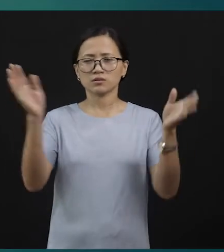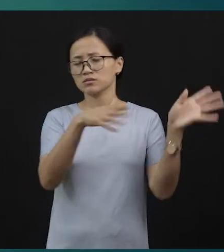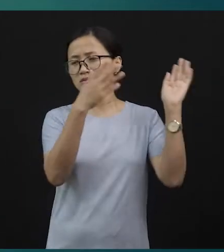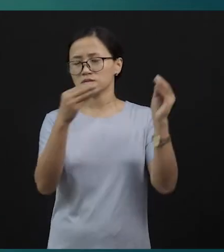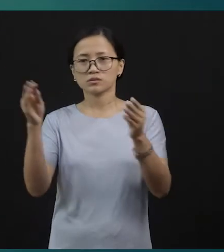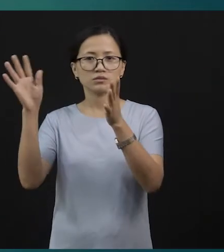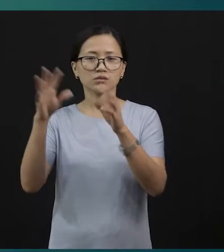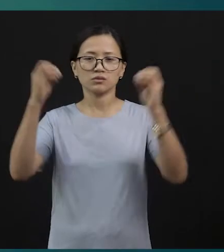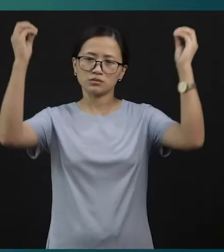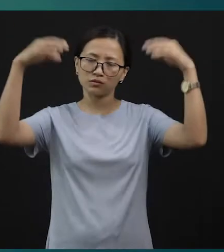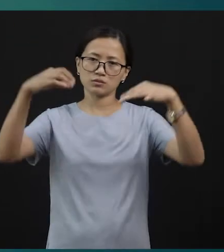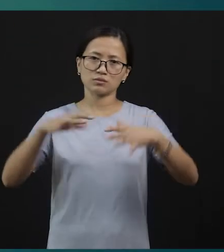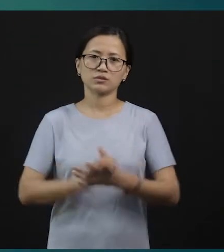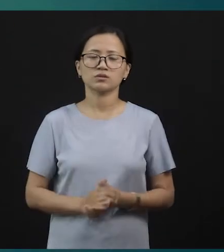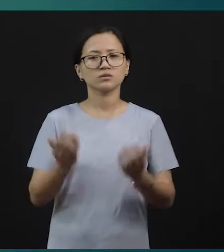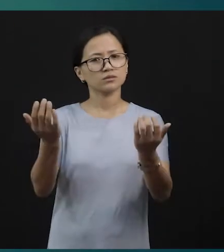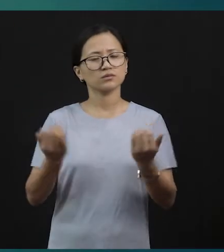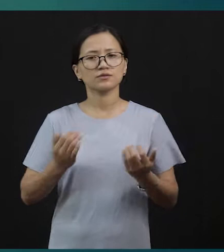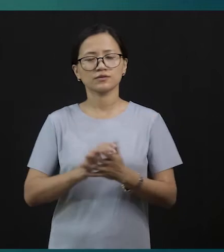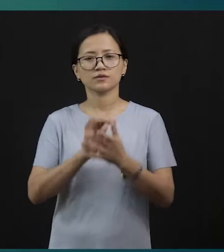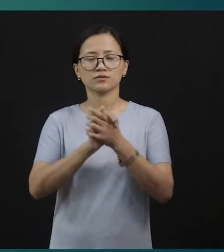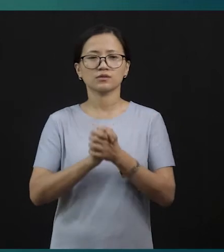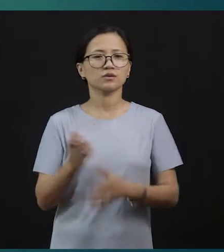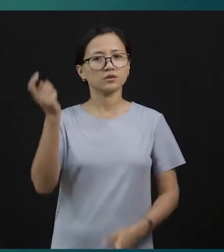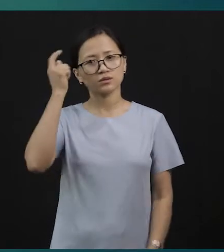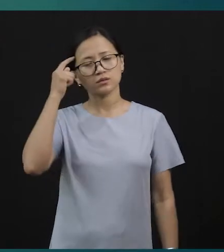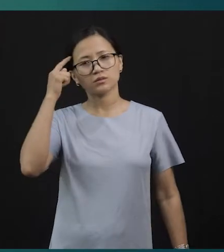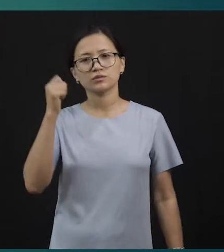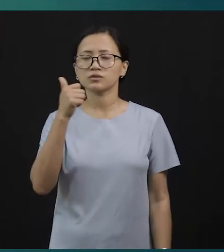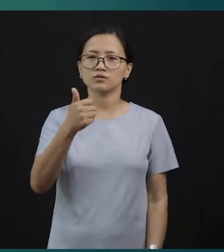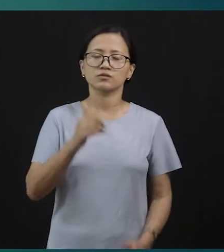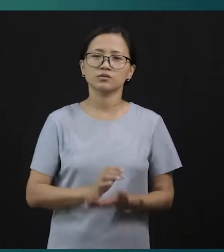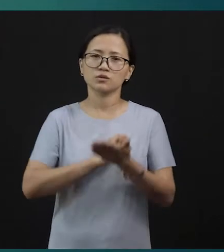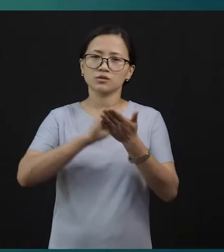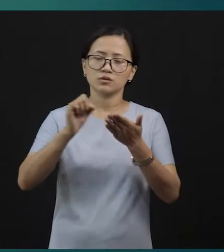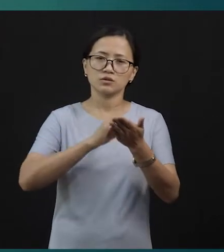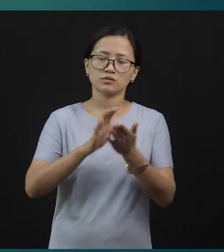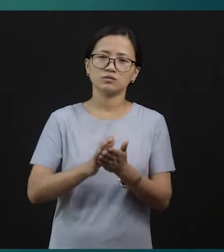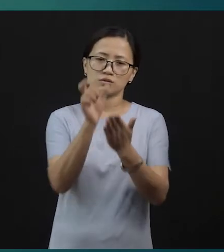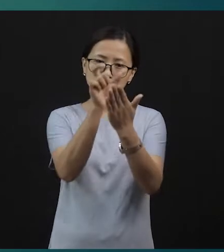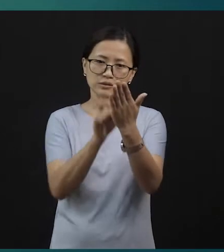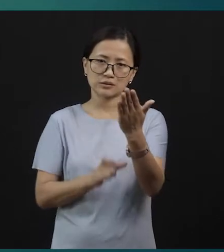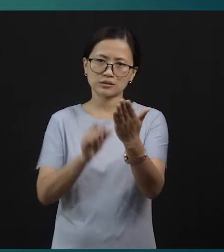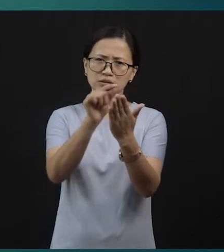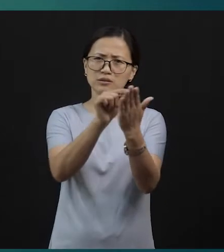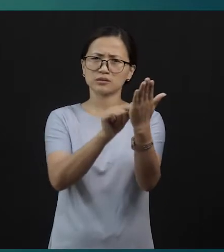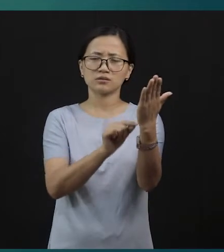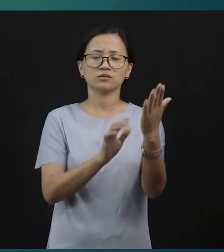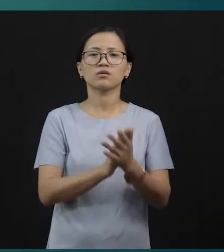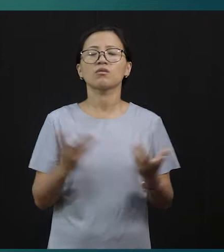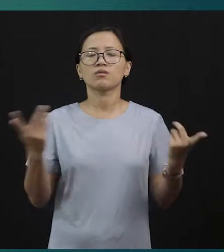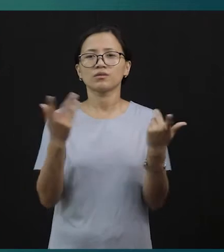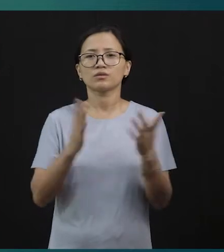could not do anything to save his friend. So he might be thinking, it would be good for me to write all the details of what happened